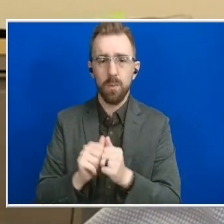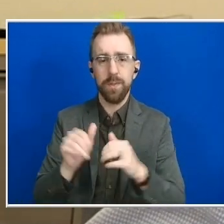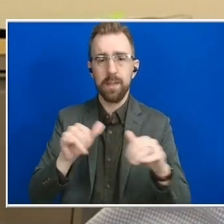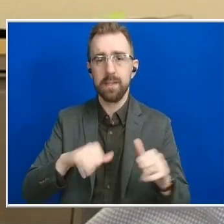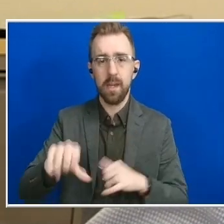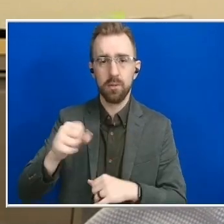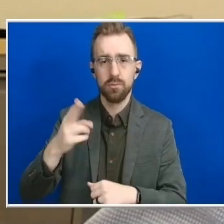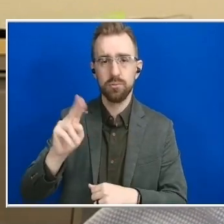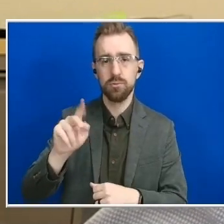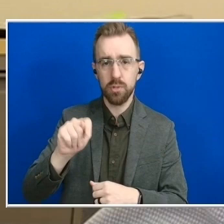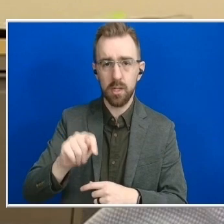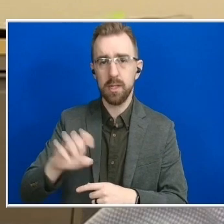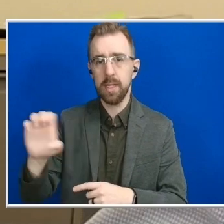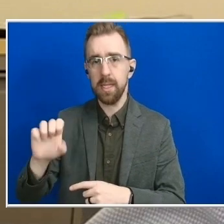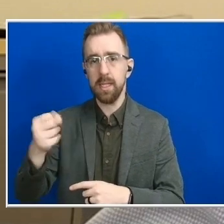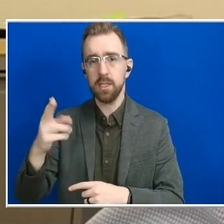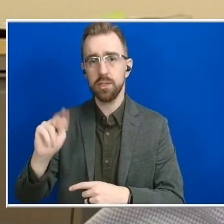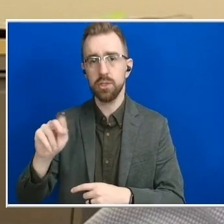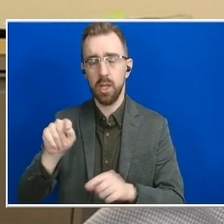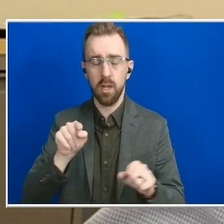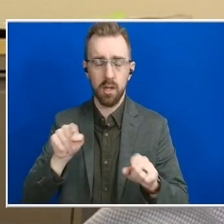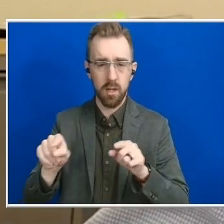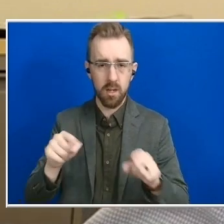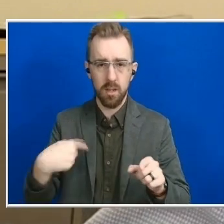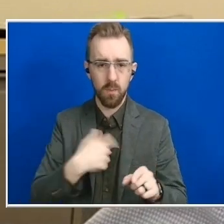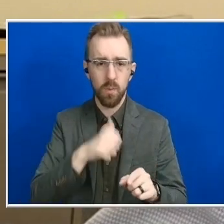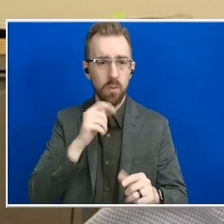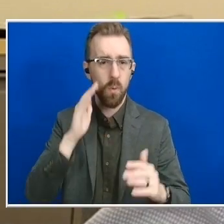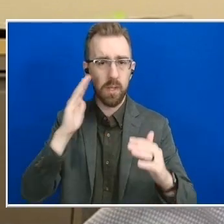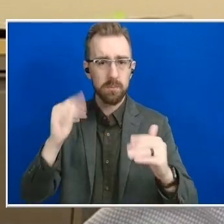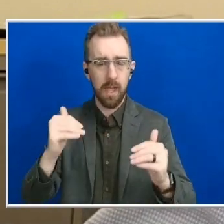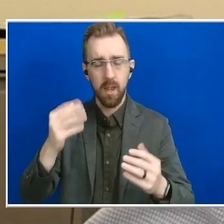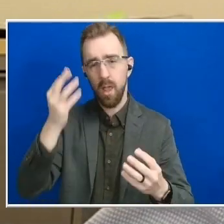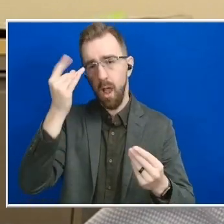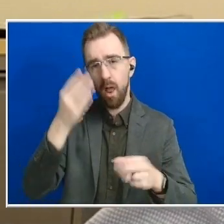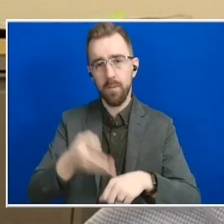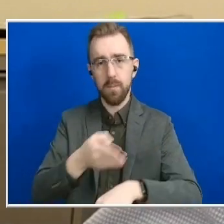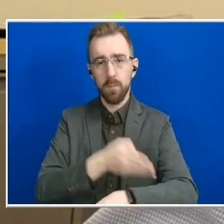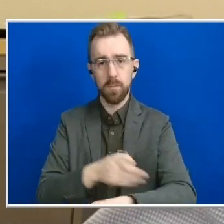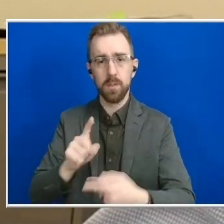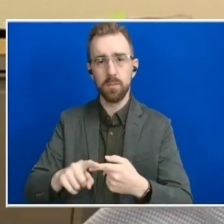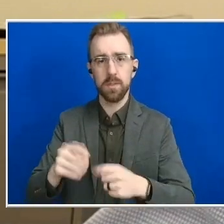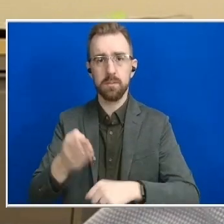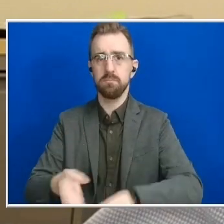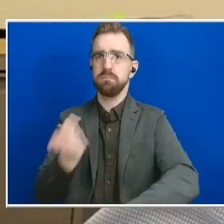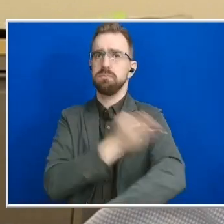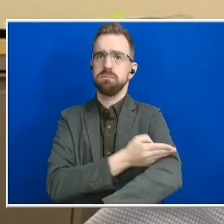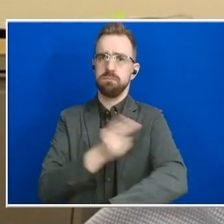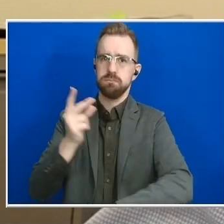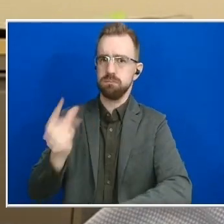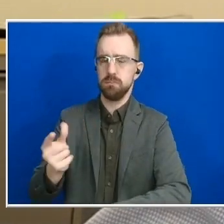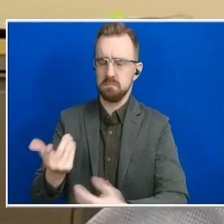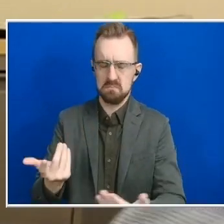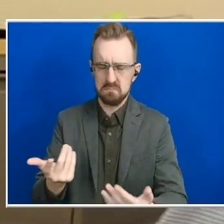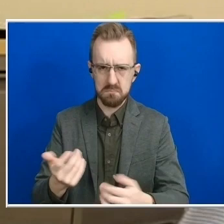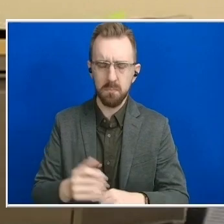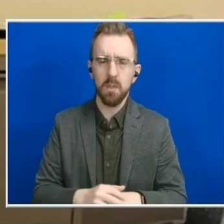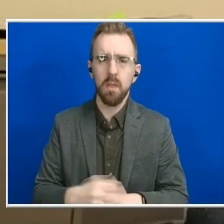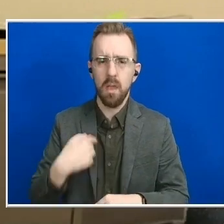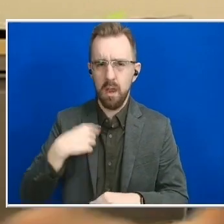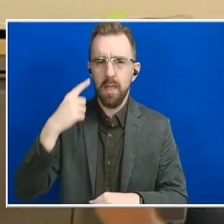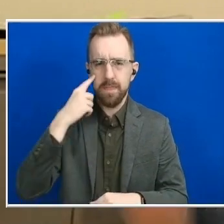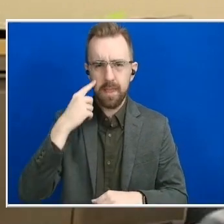with e-shunt, we don't expect the cognitive improvements to be dramatic. And I think even